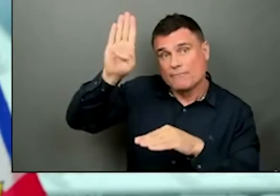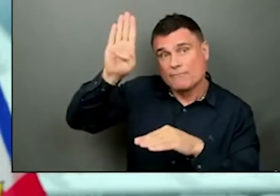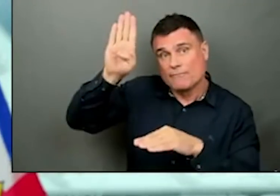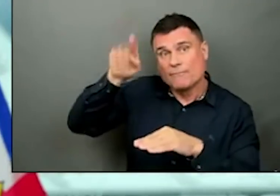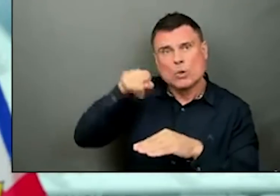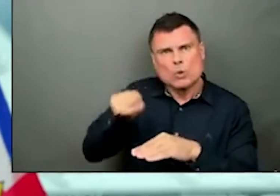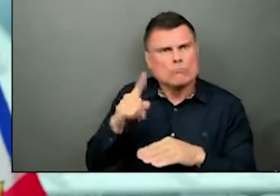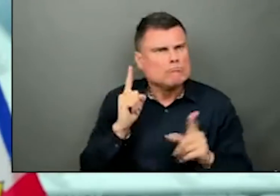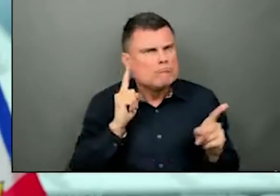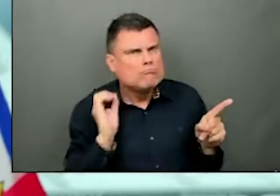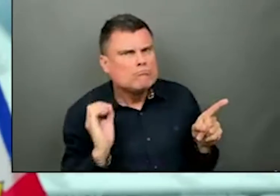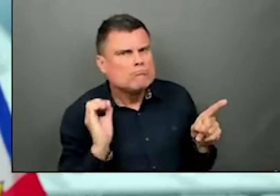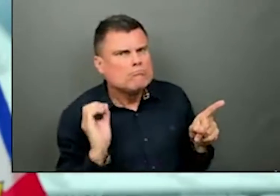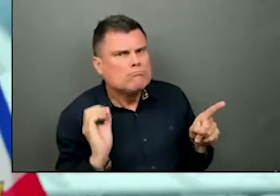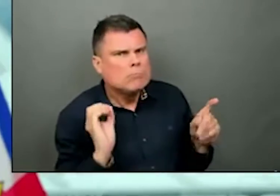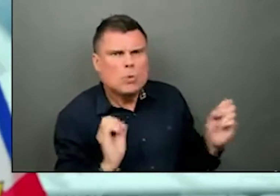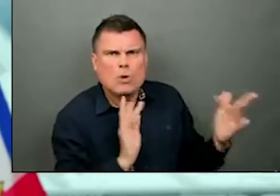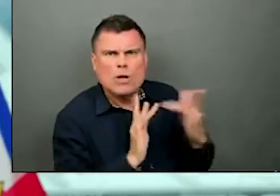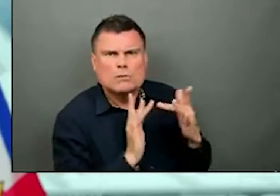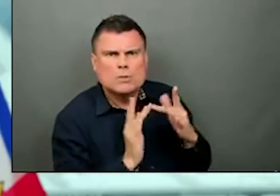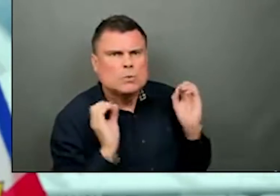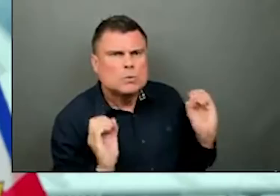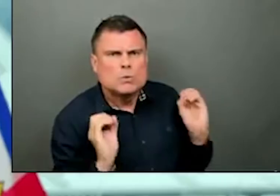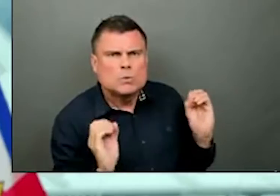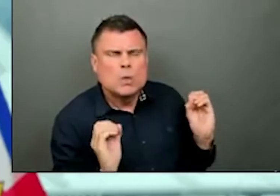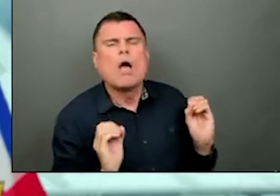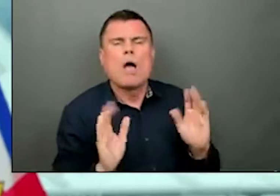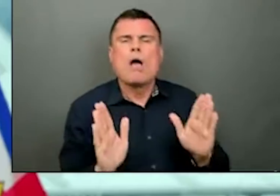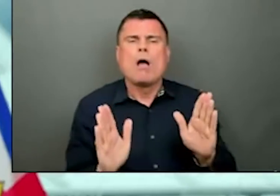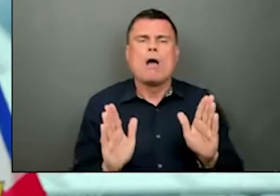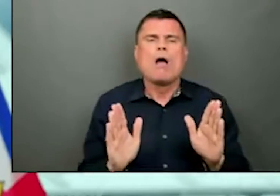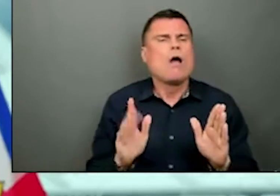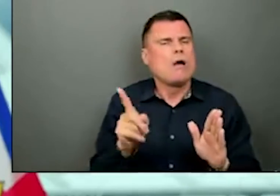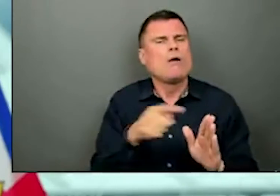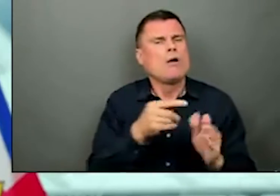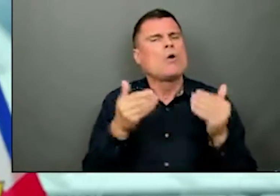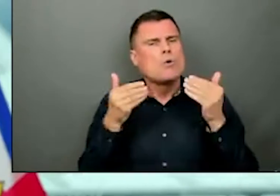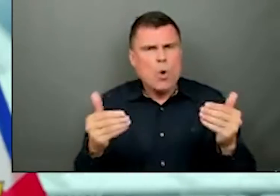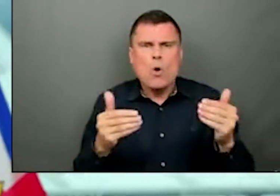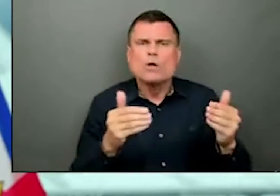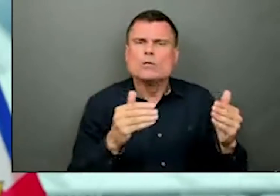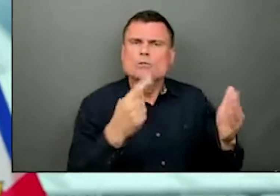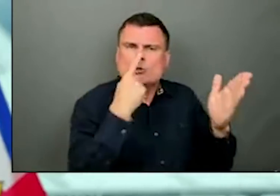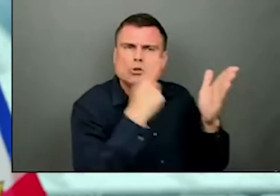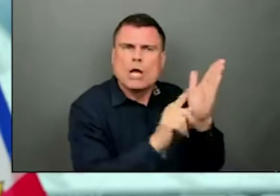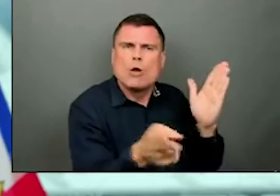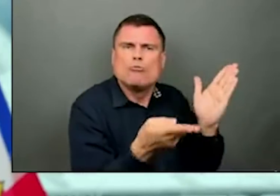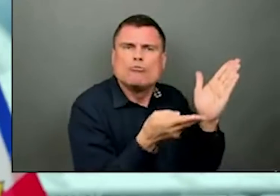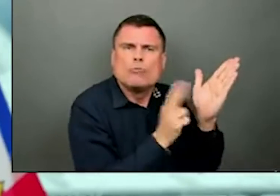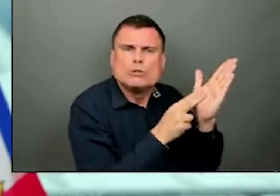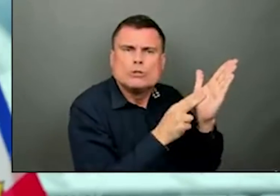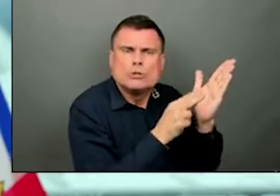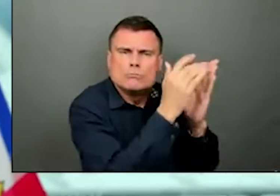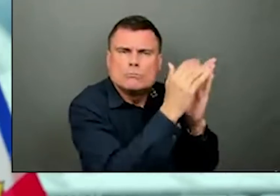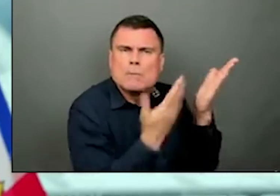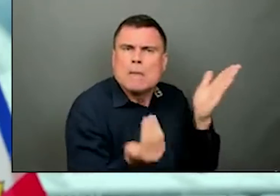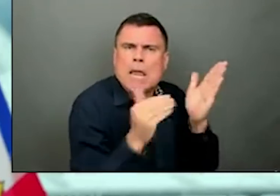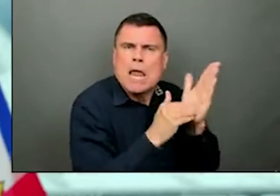go online. If you register right away, you will be able to book right away. With more vaccines